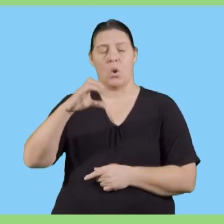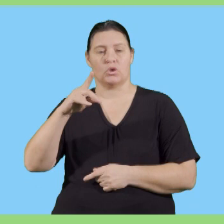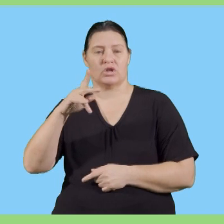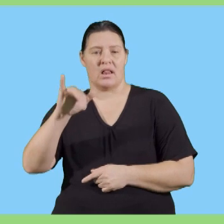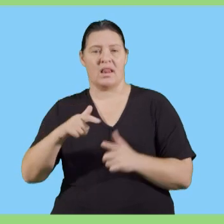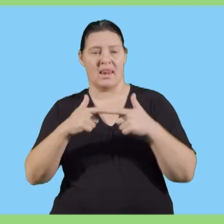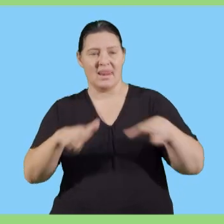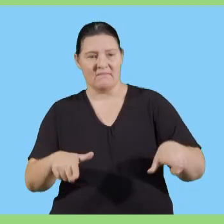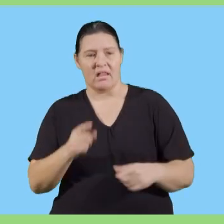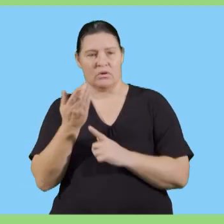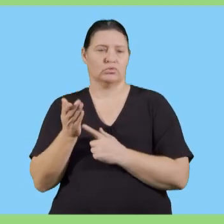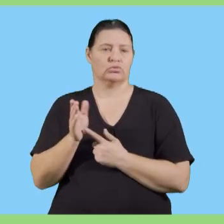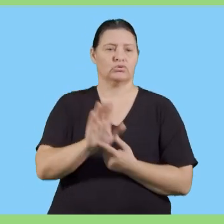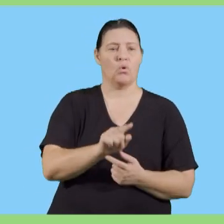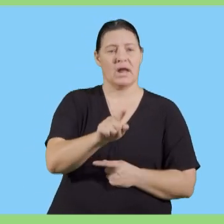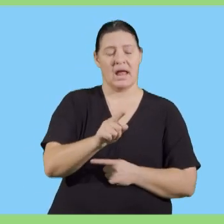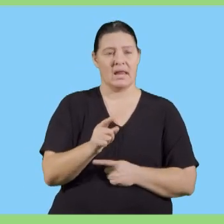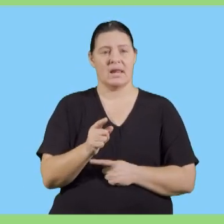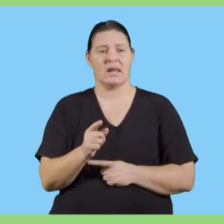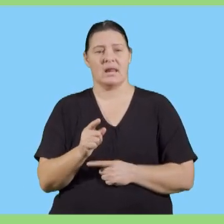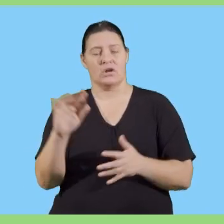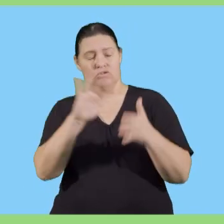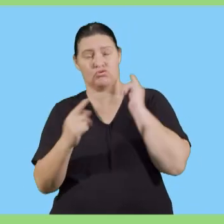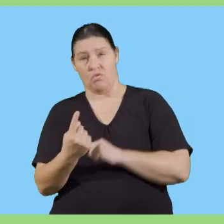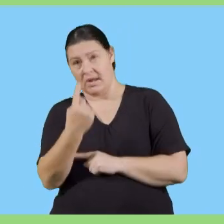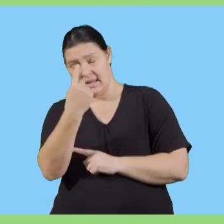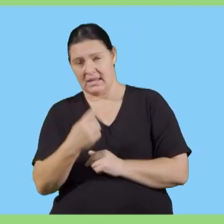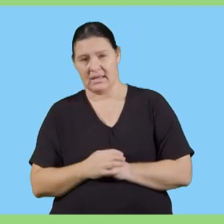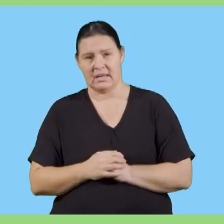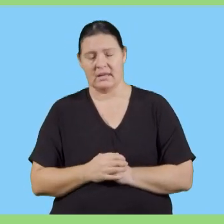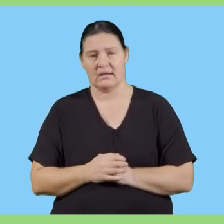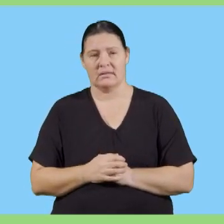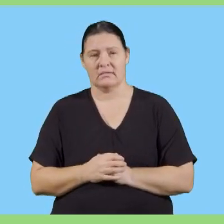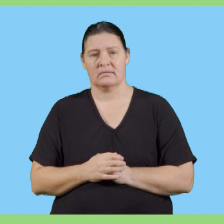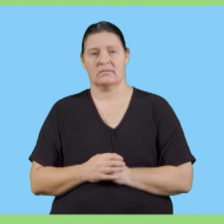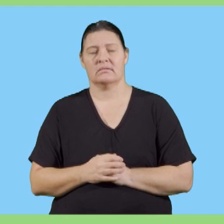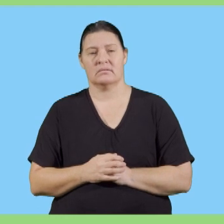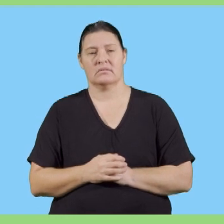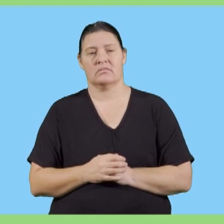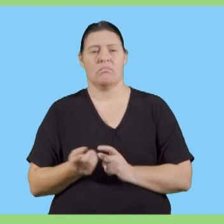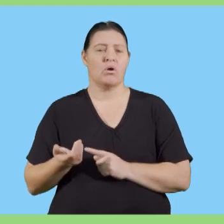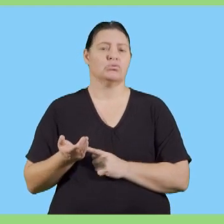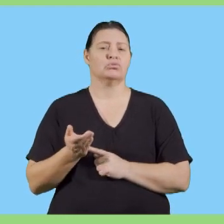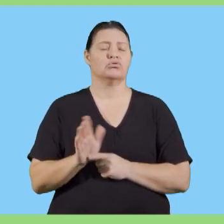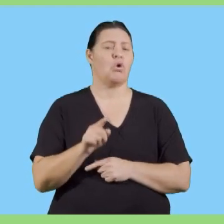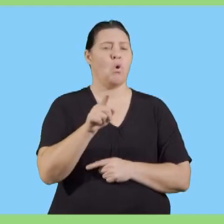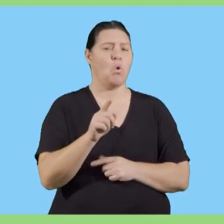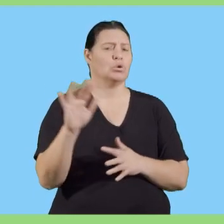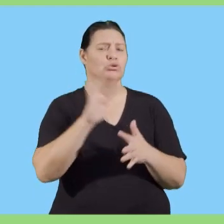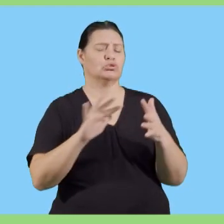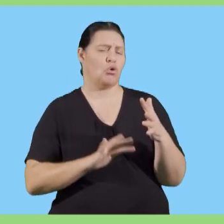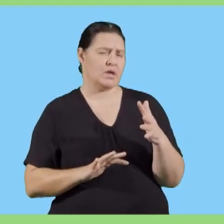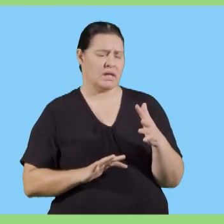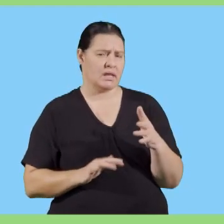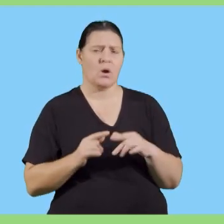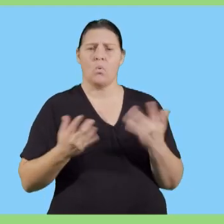what ecological level is shown in the scenario above? So what ecological level is shown in